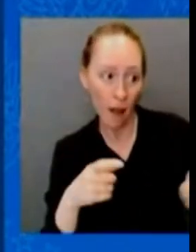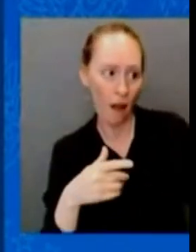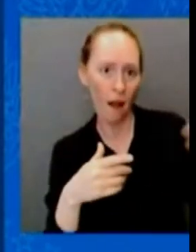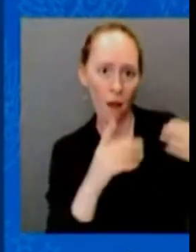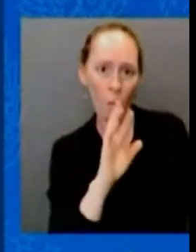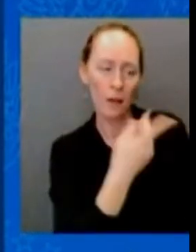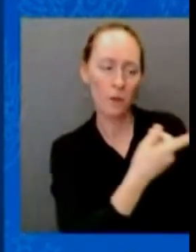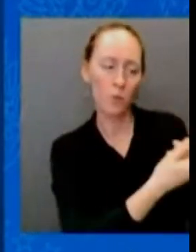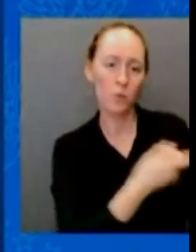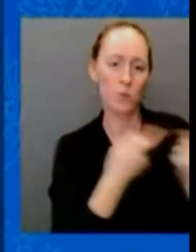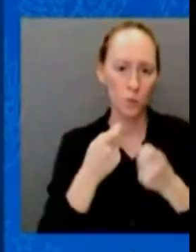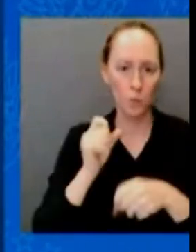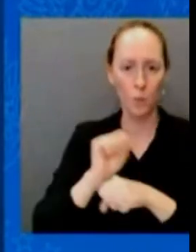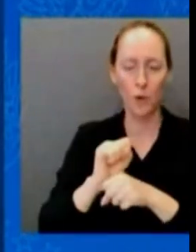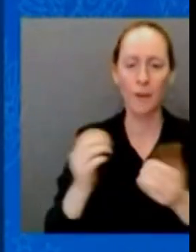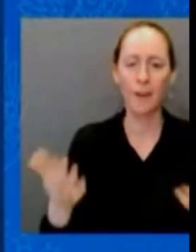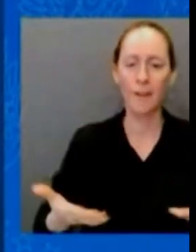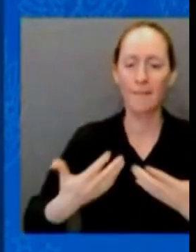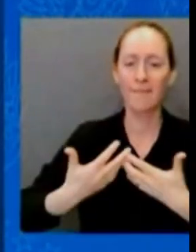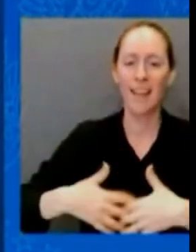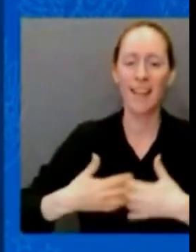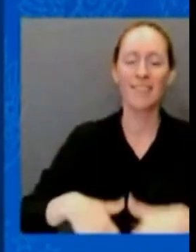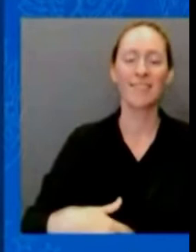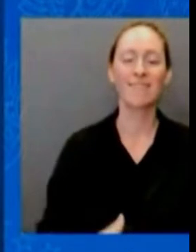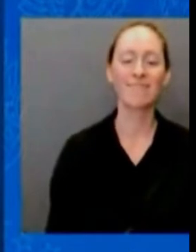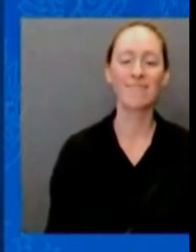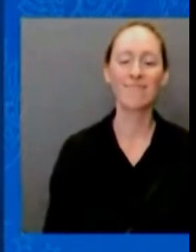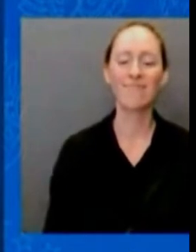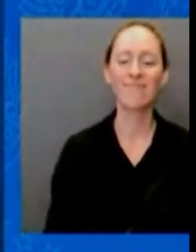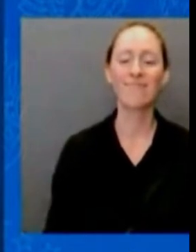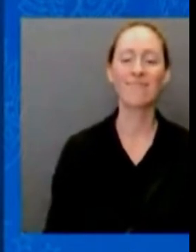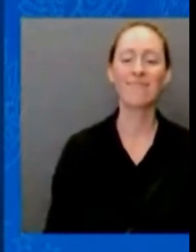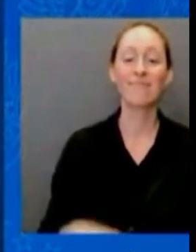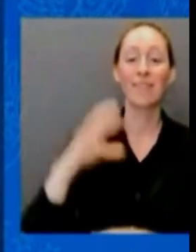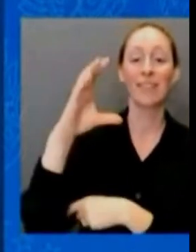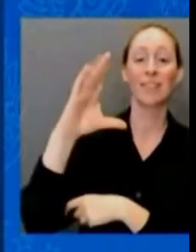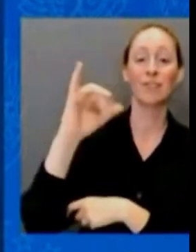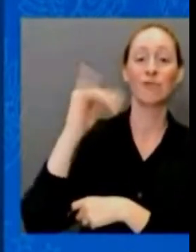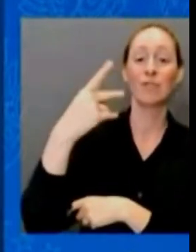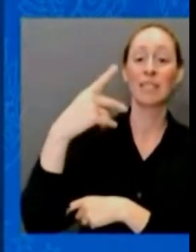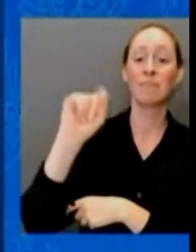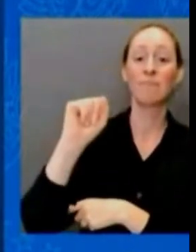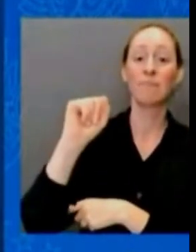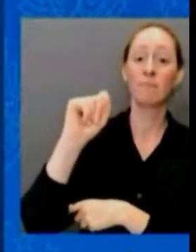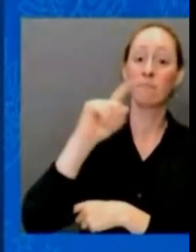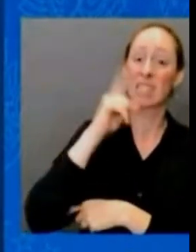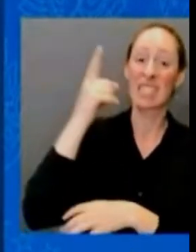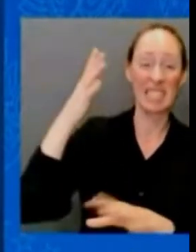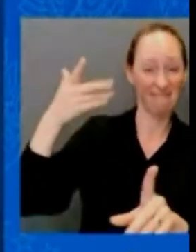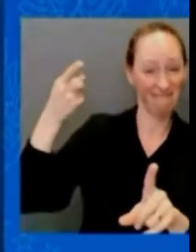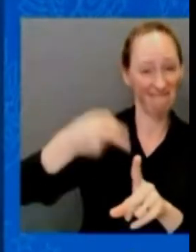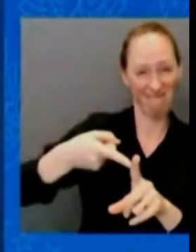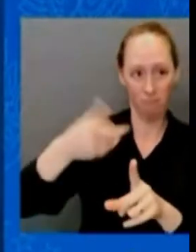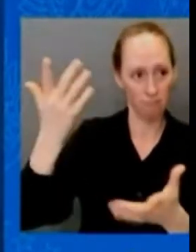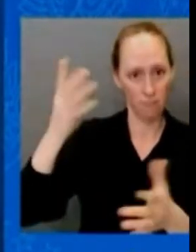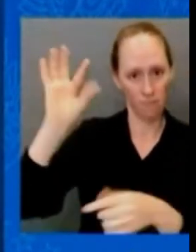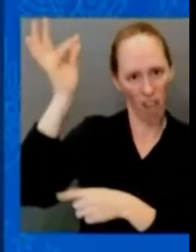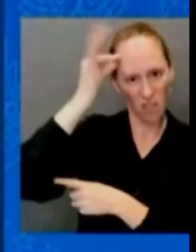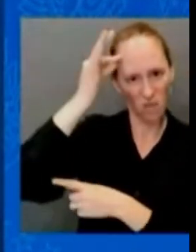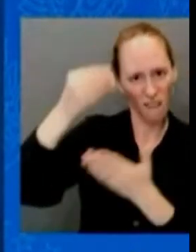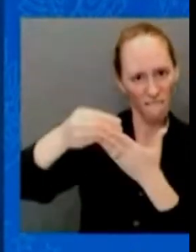reduce their cost, creating a market and an entire industry that's American-led. You know, that's how it all